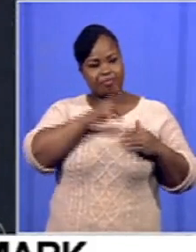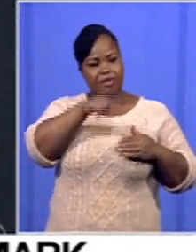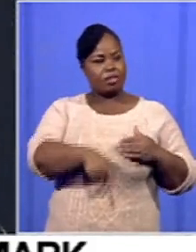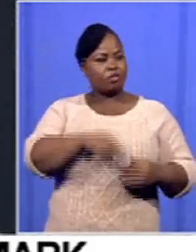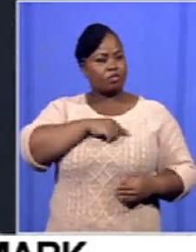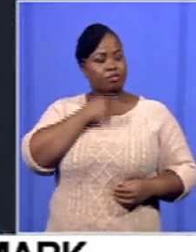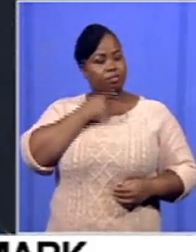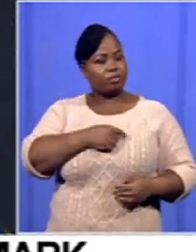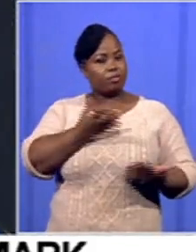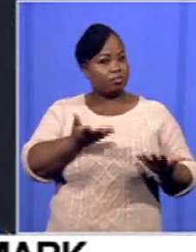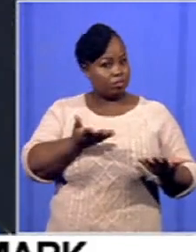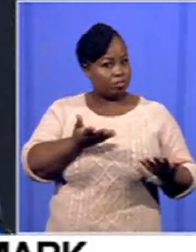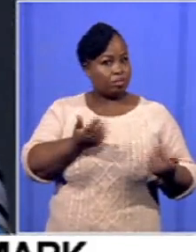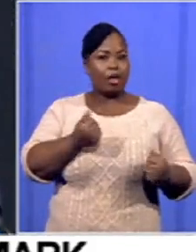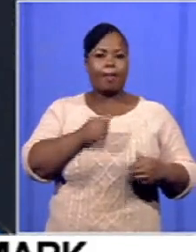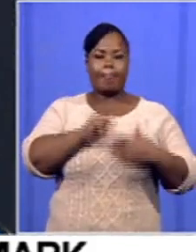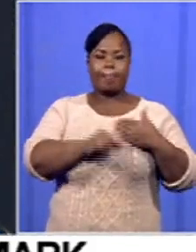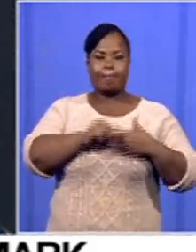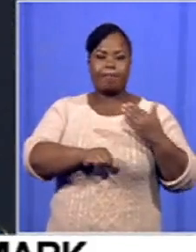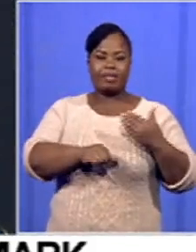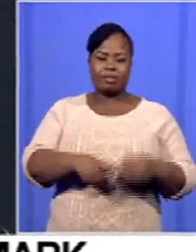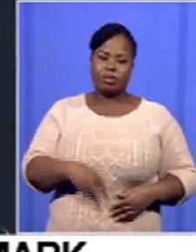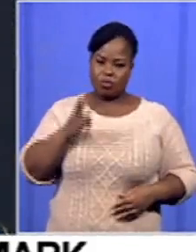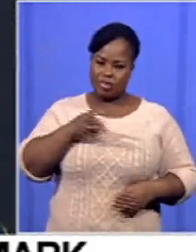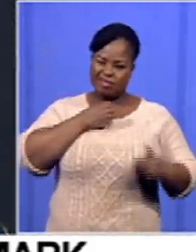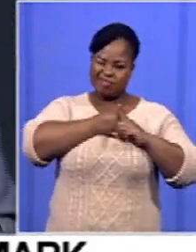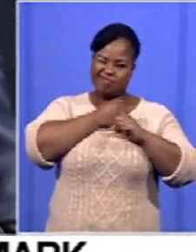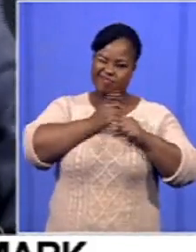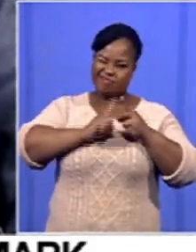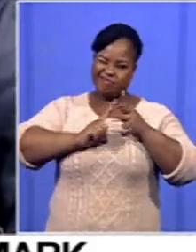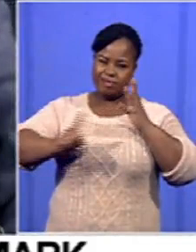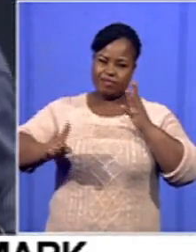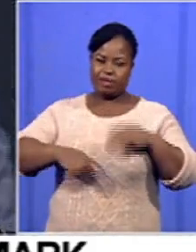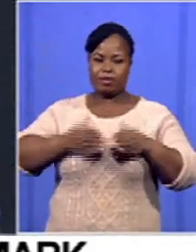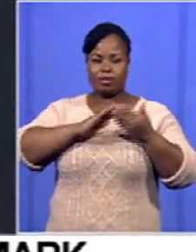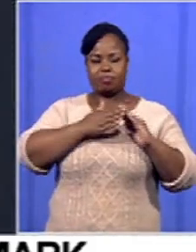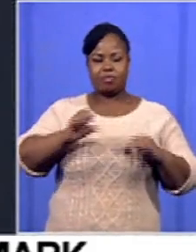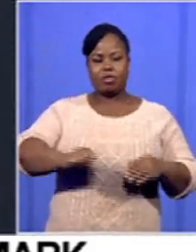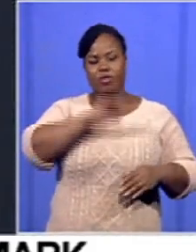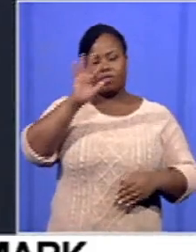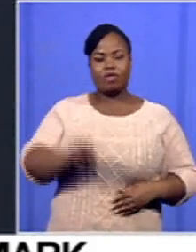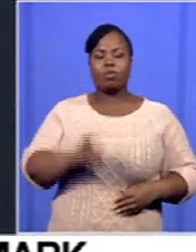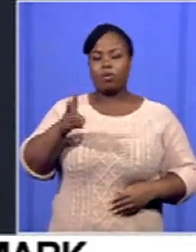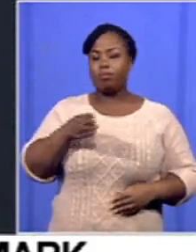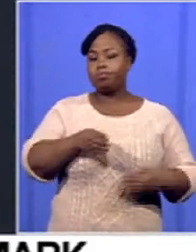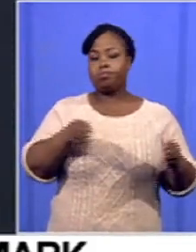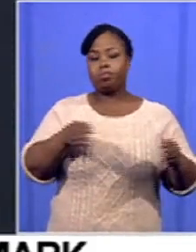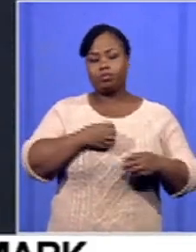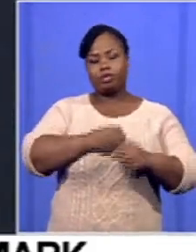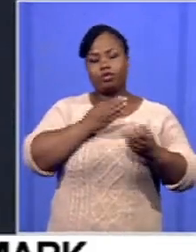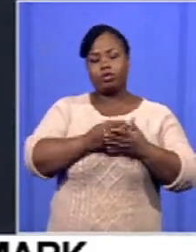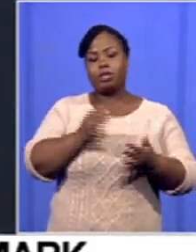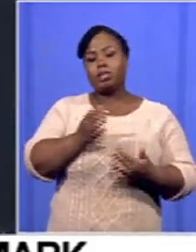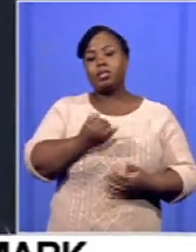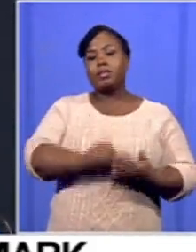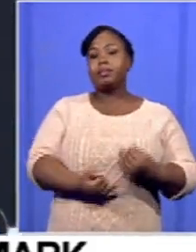the next couple of months he will be rallying in different corners of South Africa to ensure that independence,